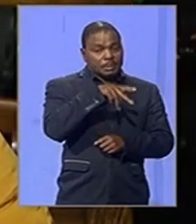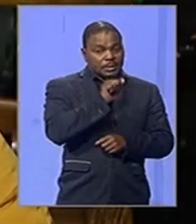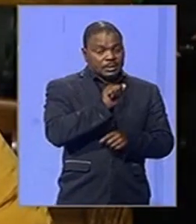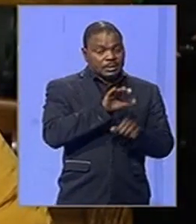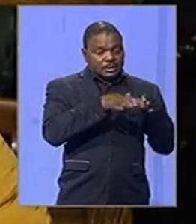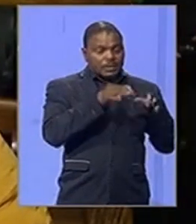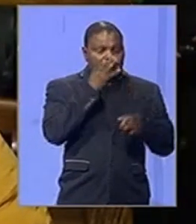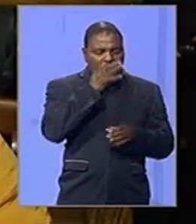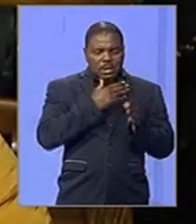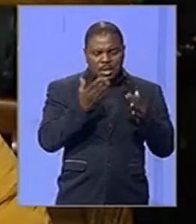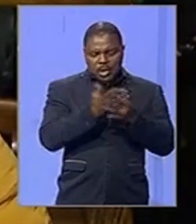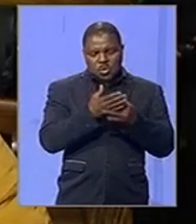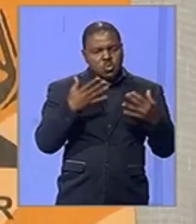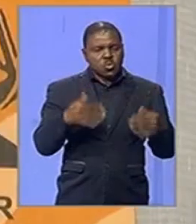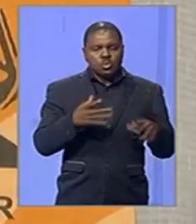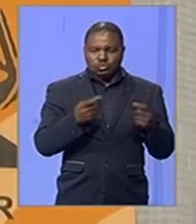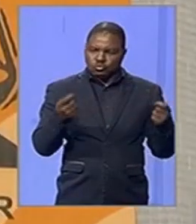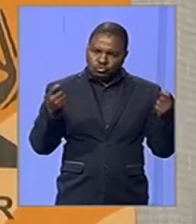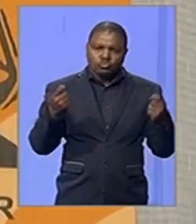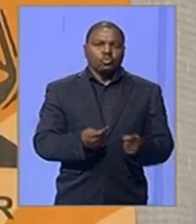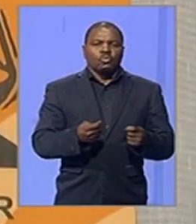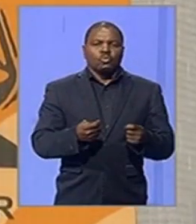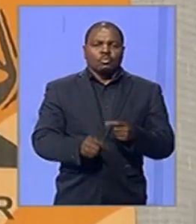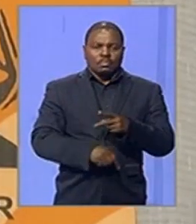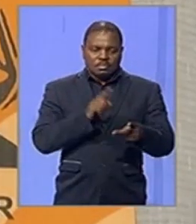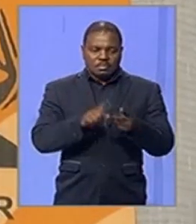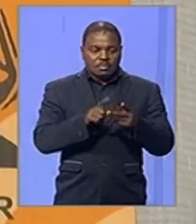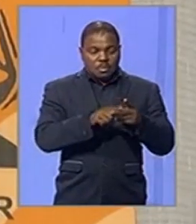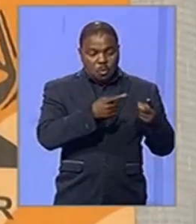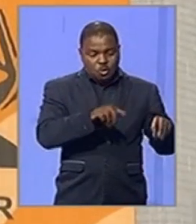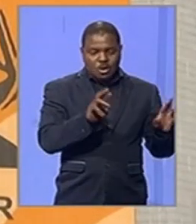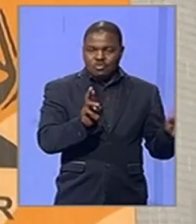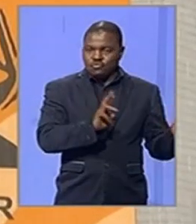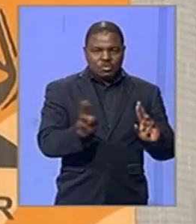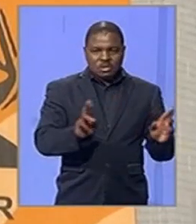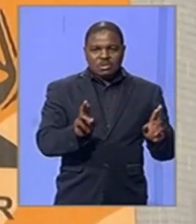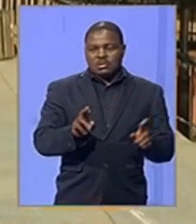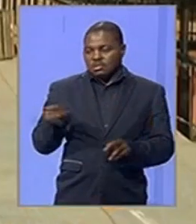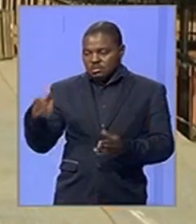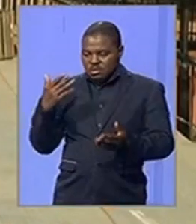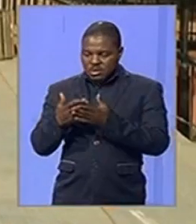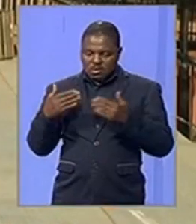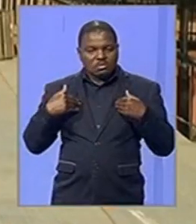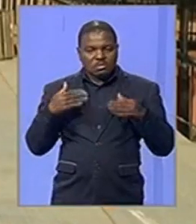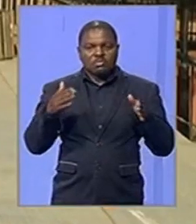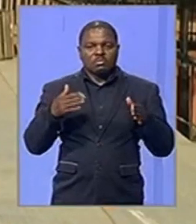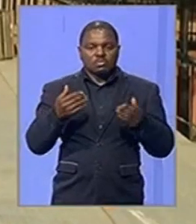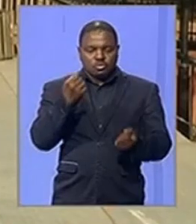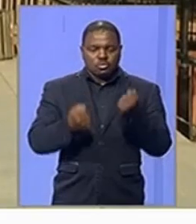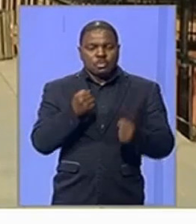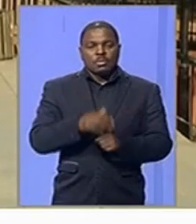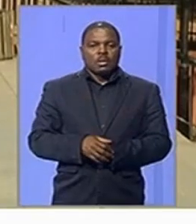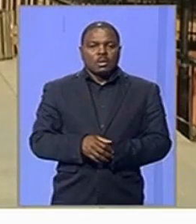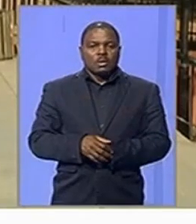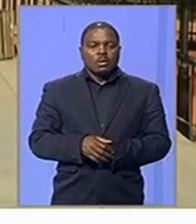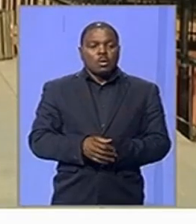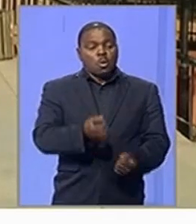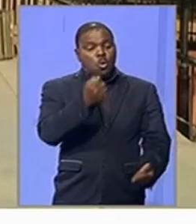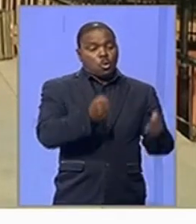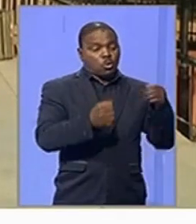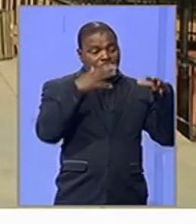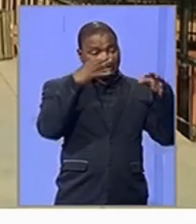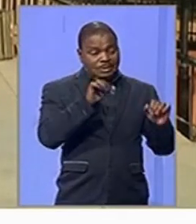le nyewe e matla ebile bo malala a laotswe hore nyewe e qale. Re amohela qeto e nkileng ke lekgotla ya